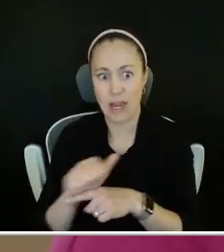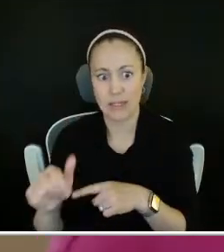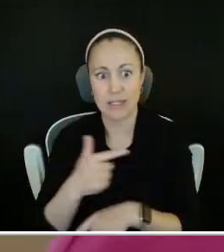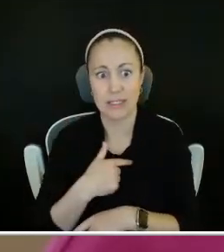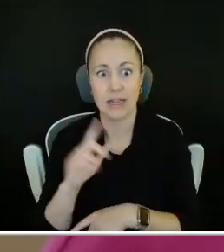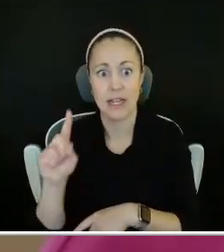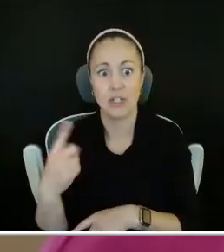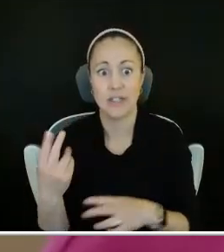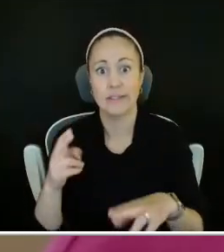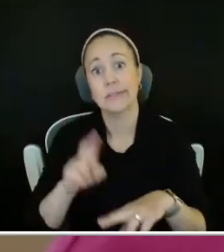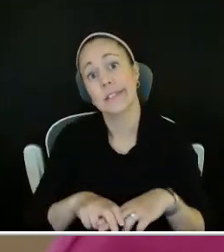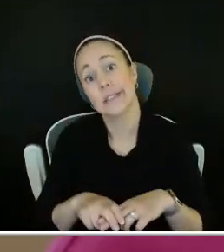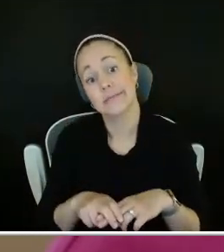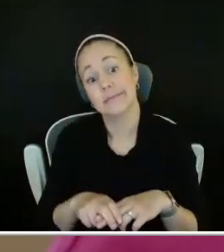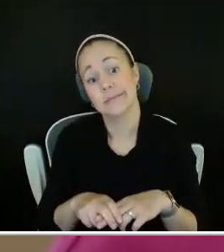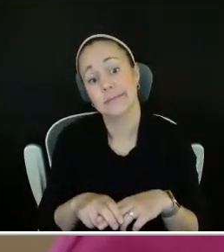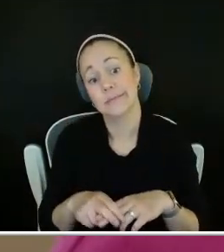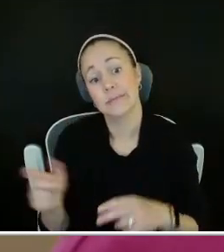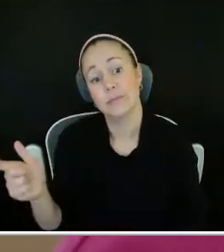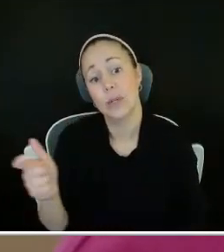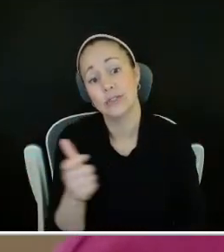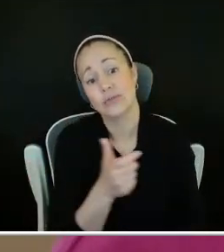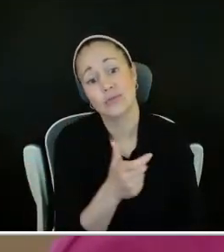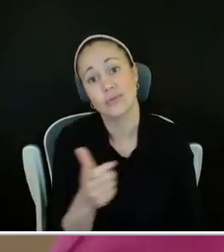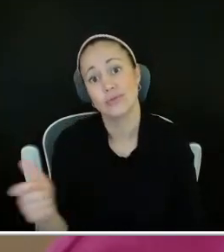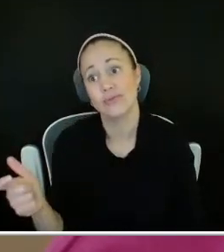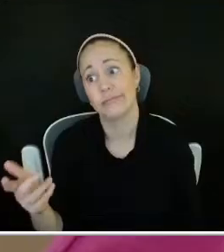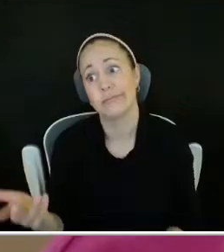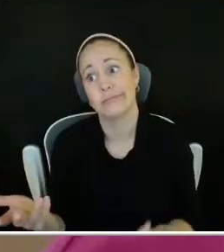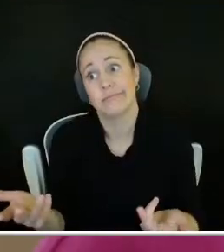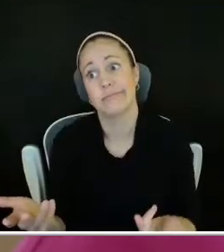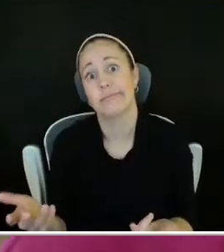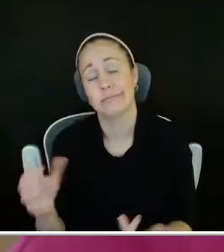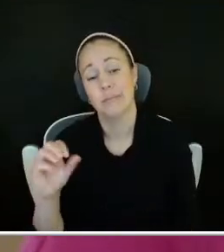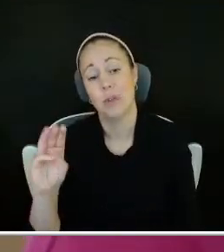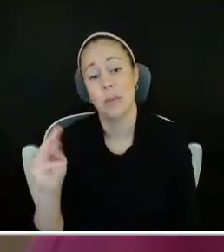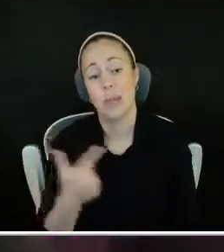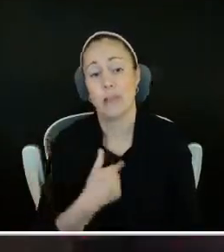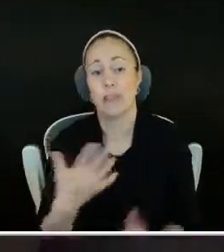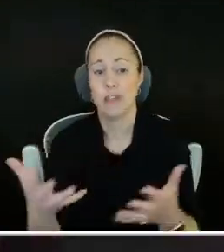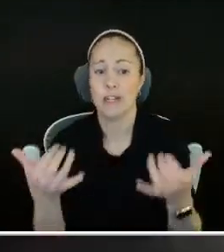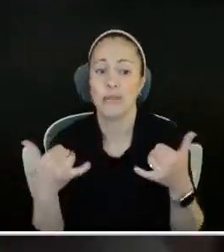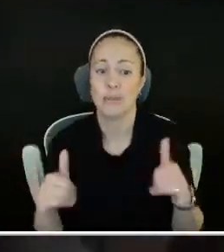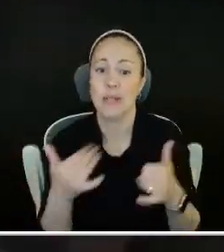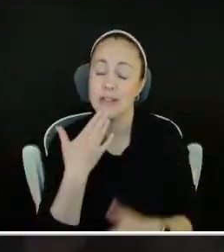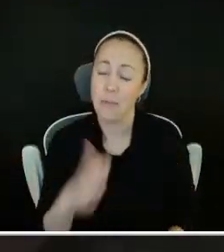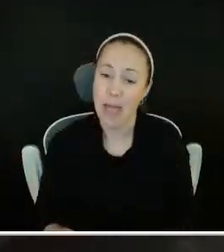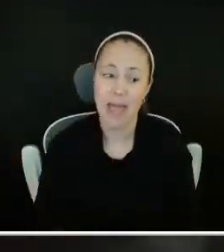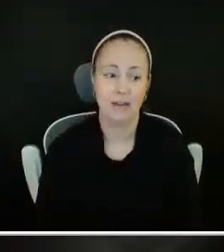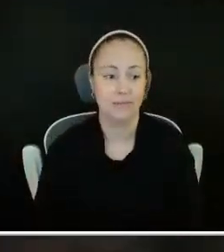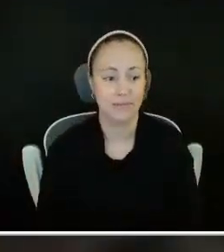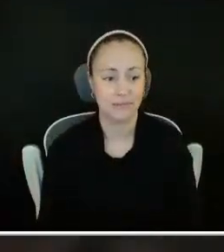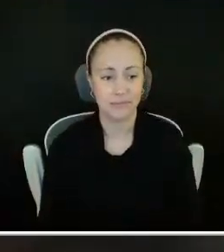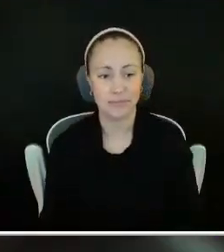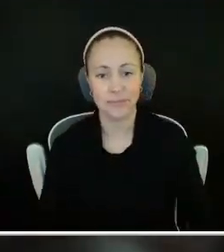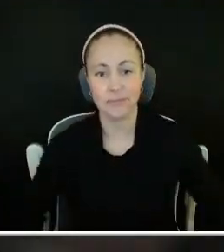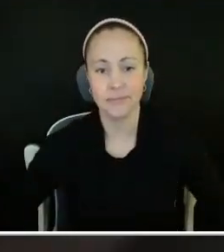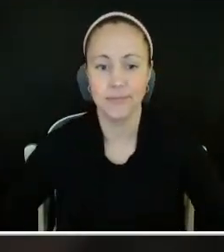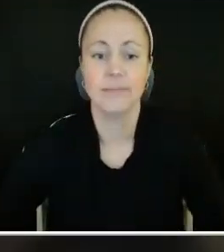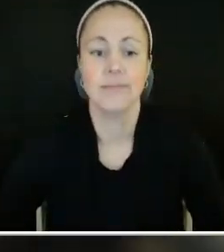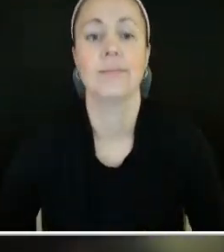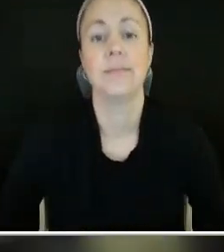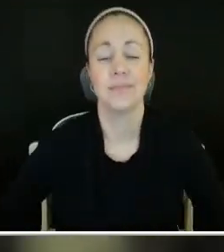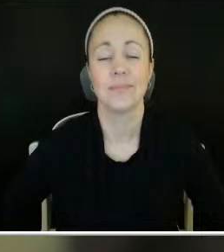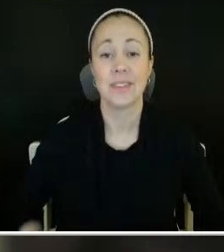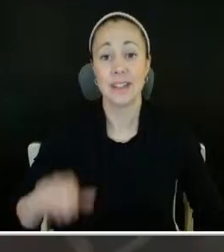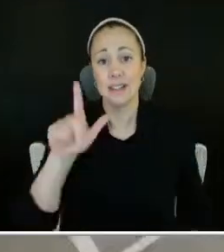there watching everyone else play, and I'm like, oh my gosh, like I just want to play so bad. So Lael got to work with physical